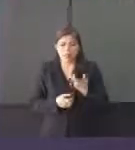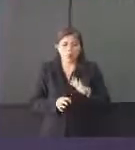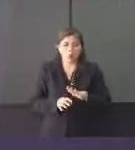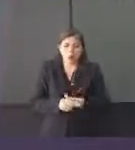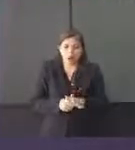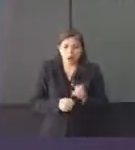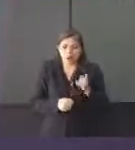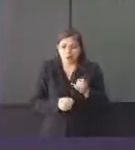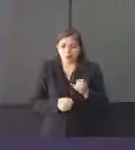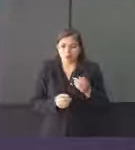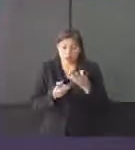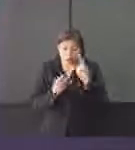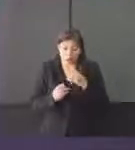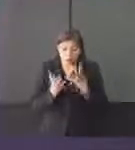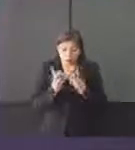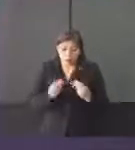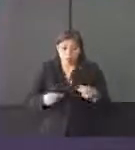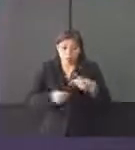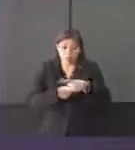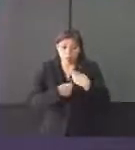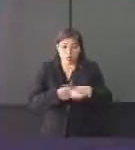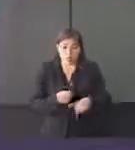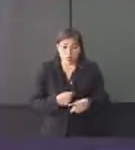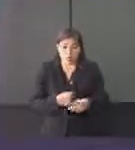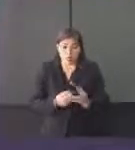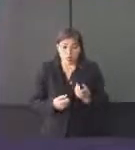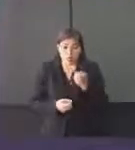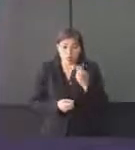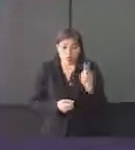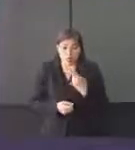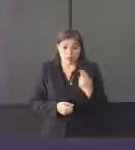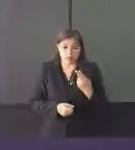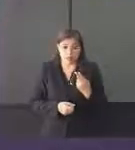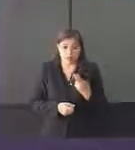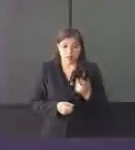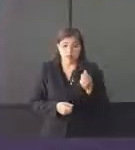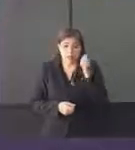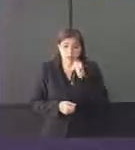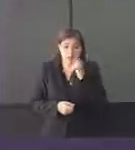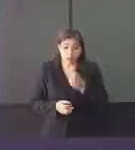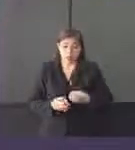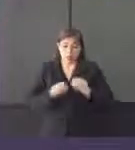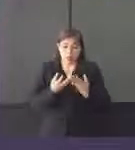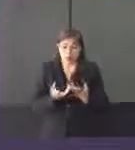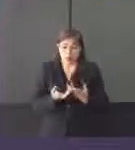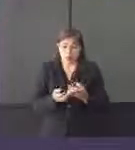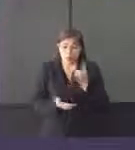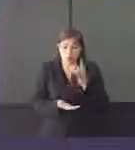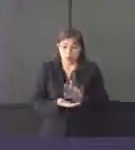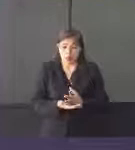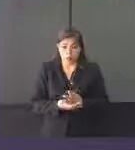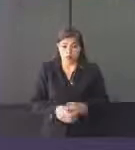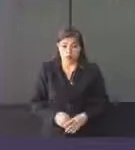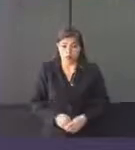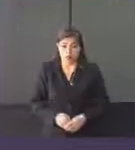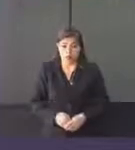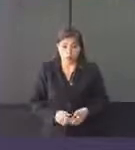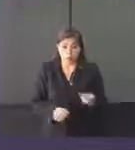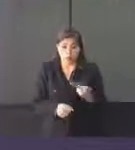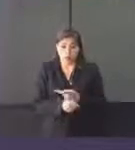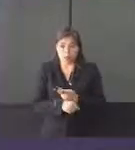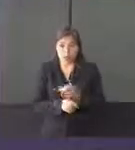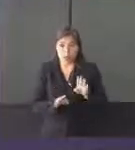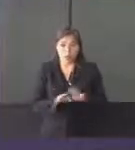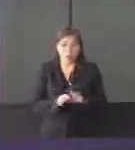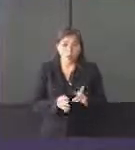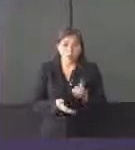guarantee of non-repetition and damage restitution that do not necessarily